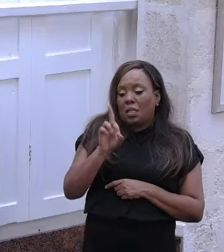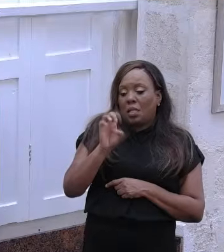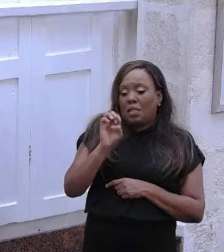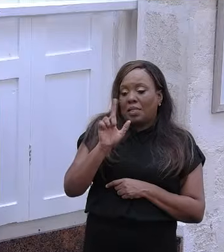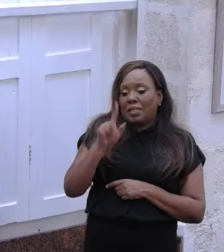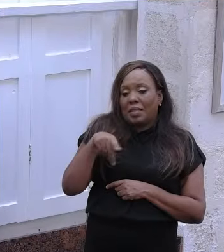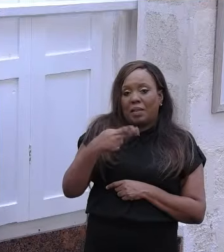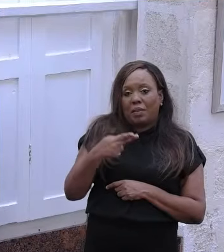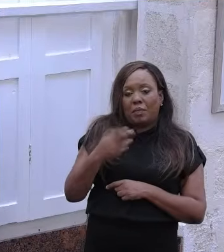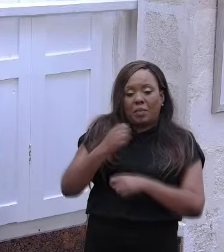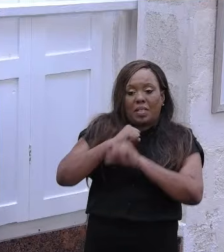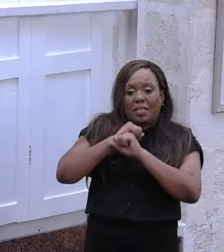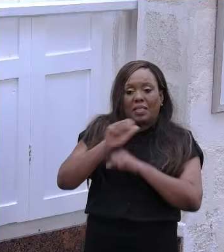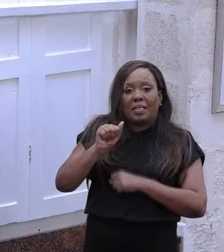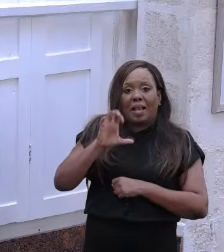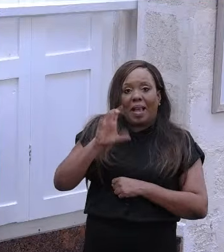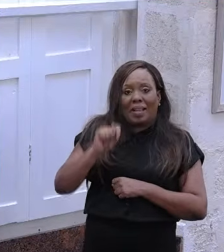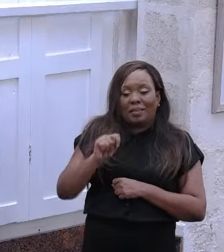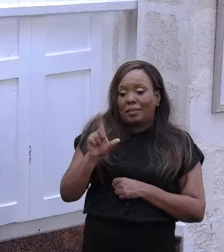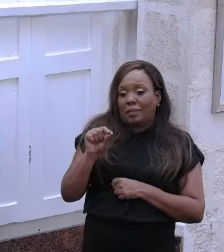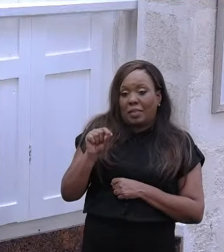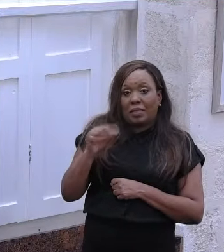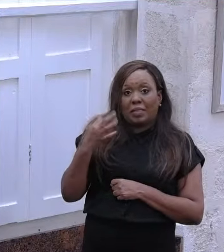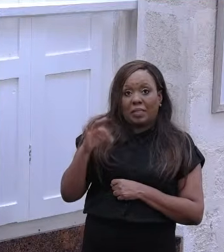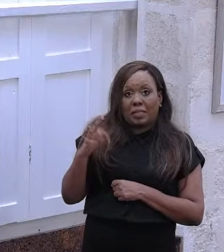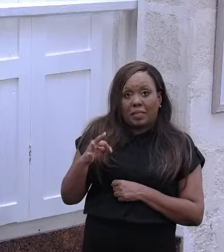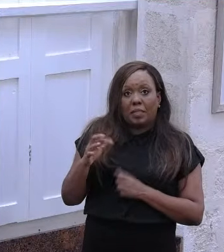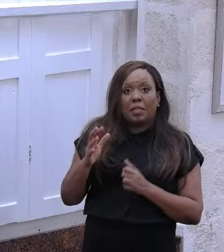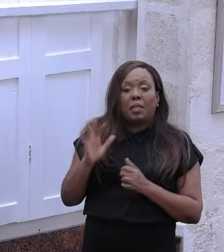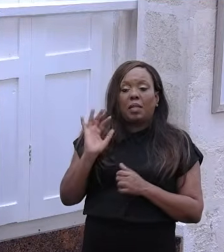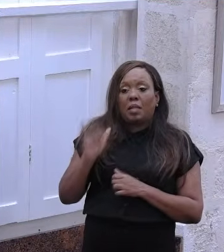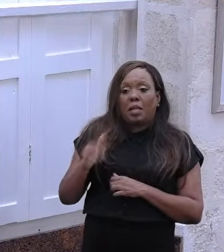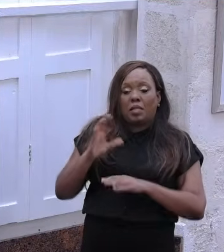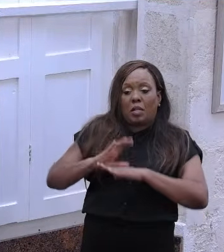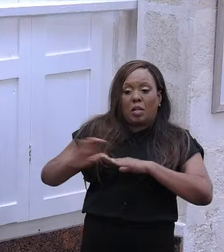the framework to be harmonized with regional and international obligations.